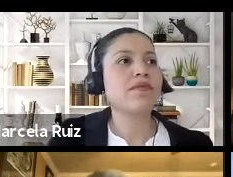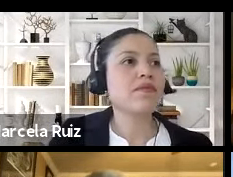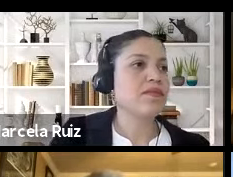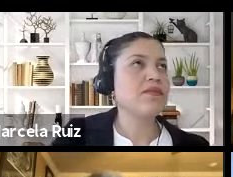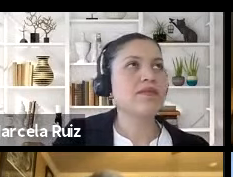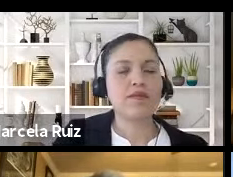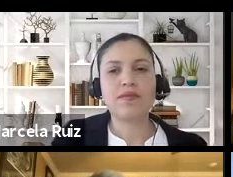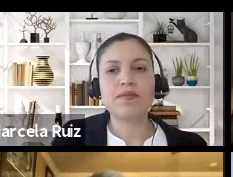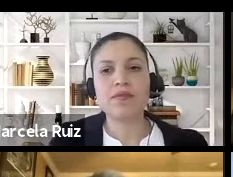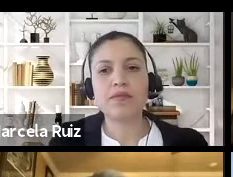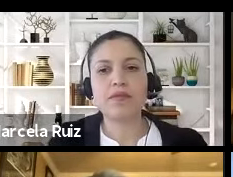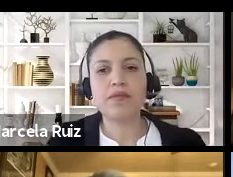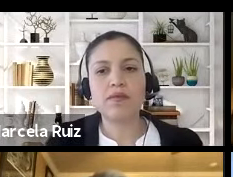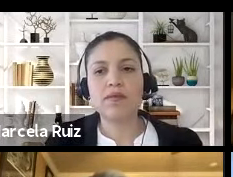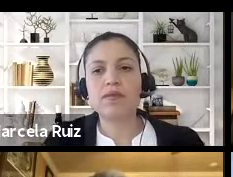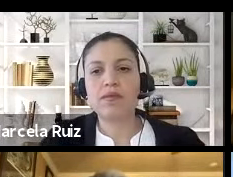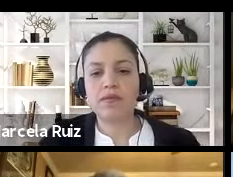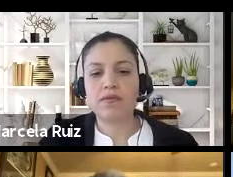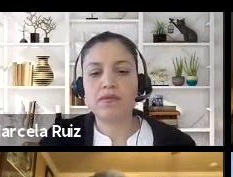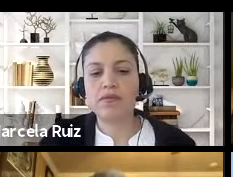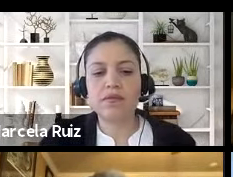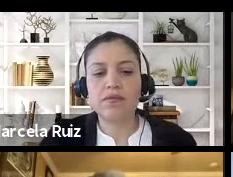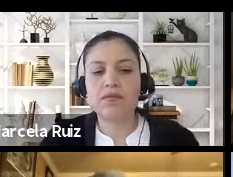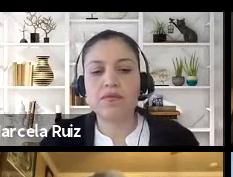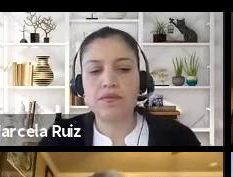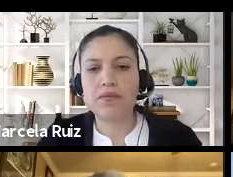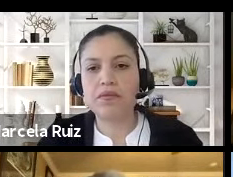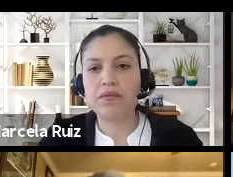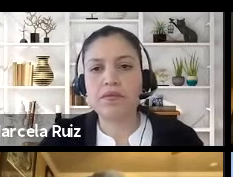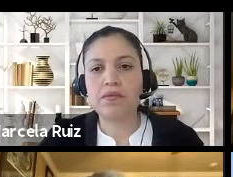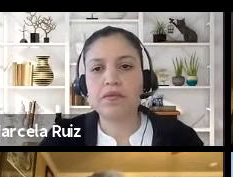but as well as thinking through like strategies of reaching folks through,